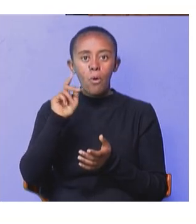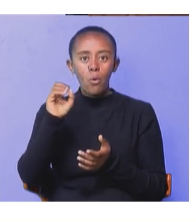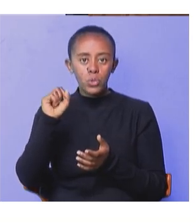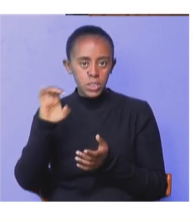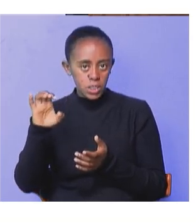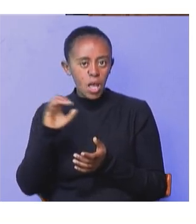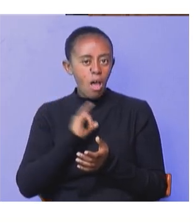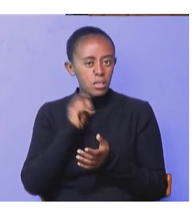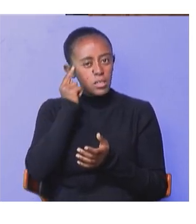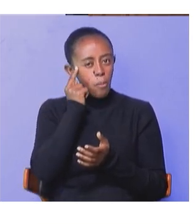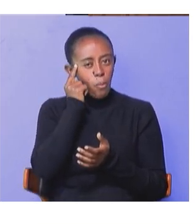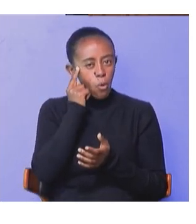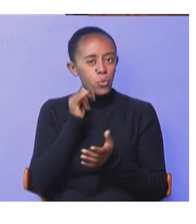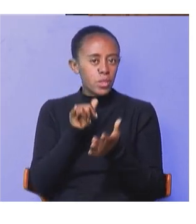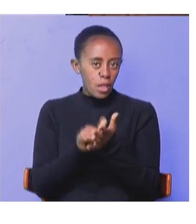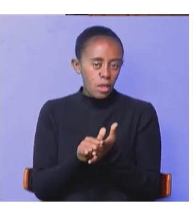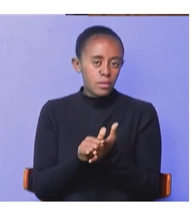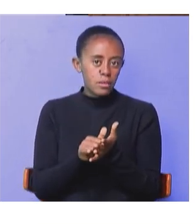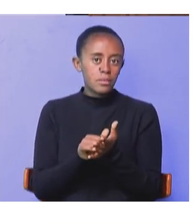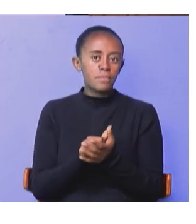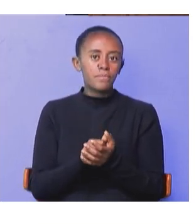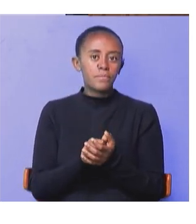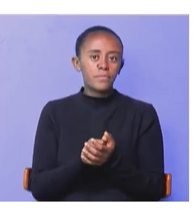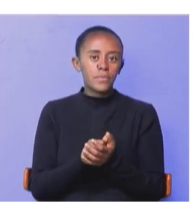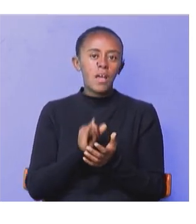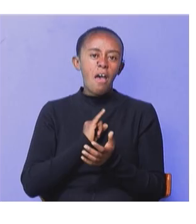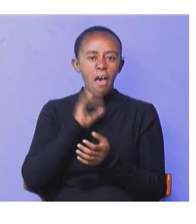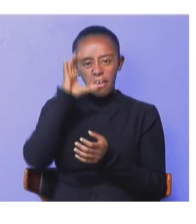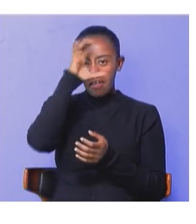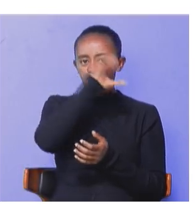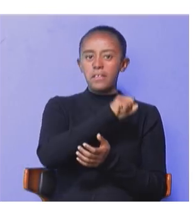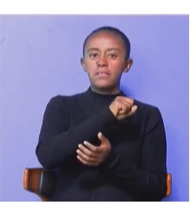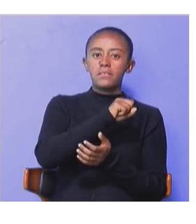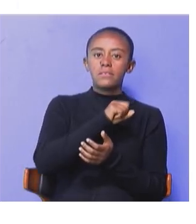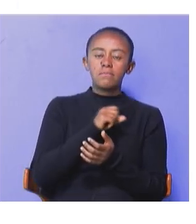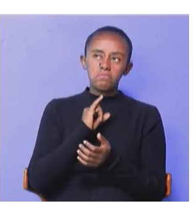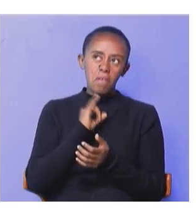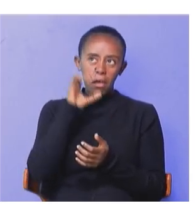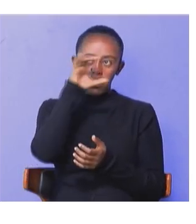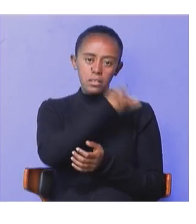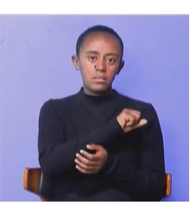Yes, I suppose that. I guess